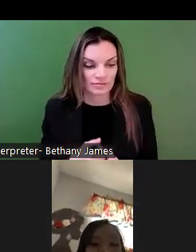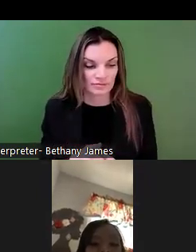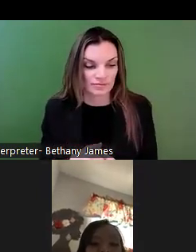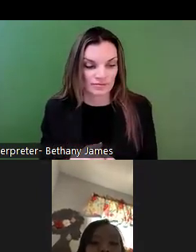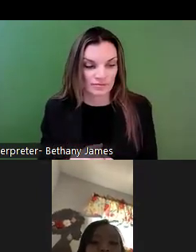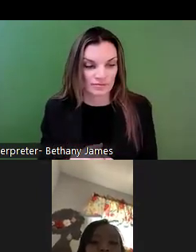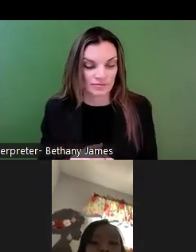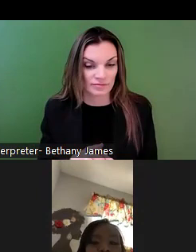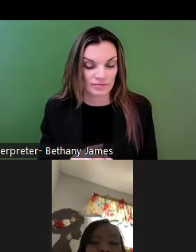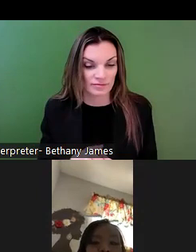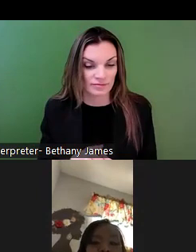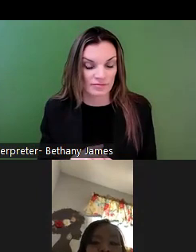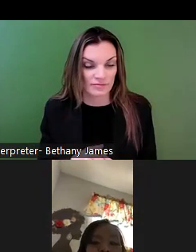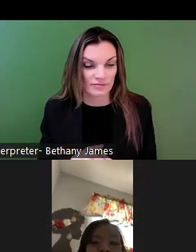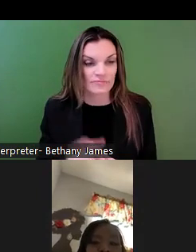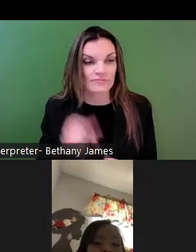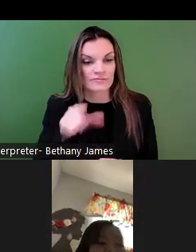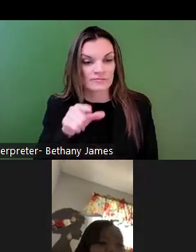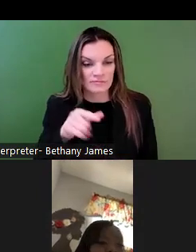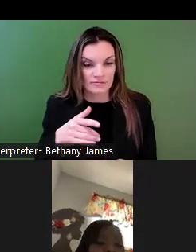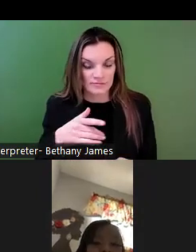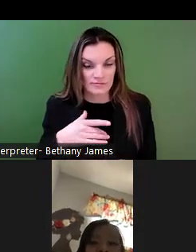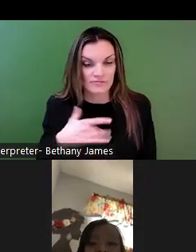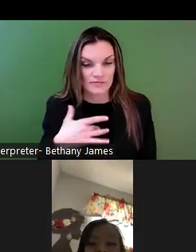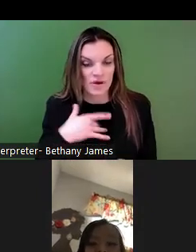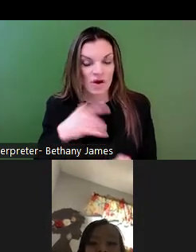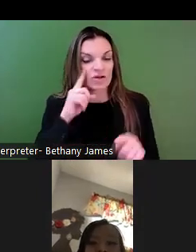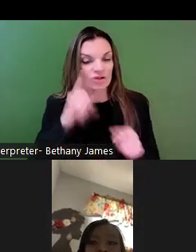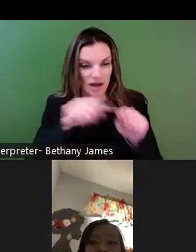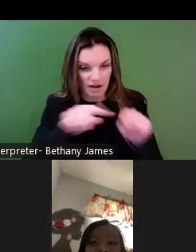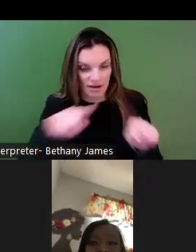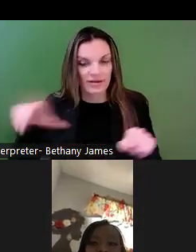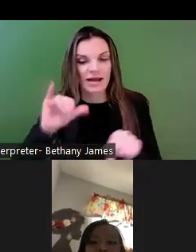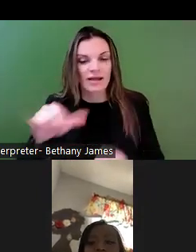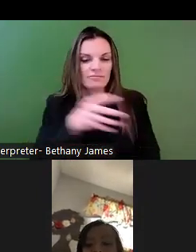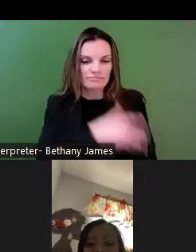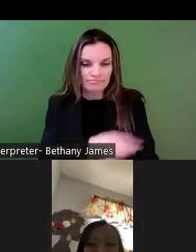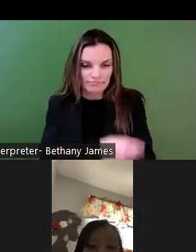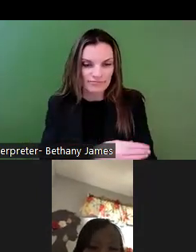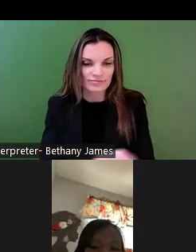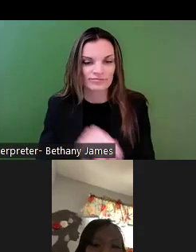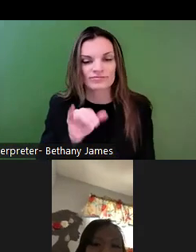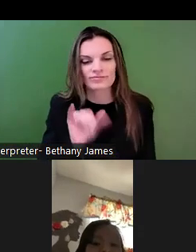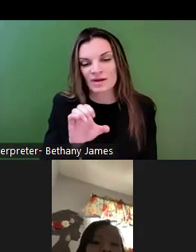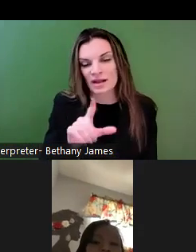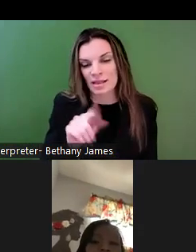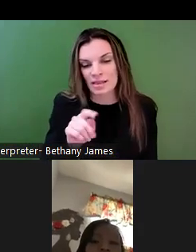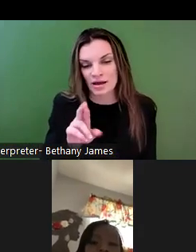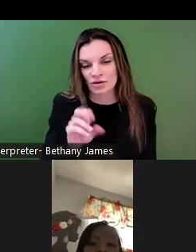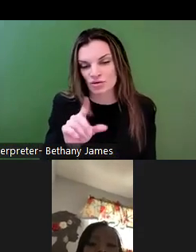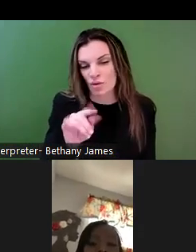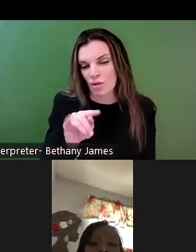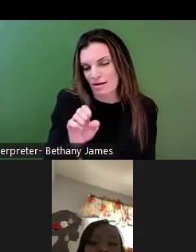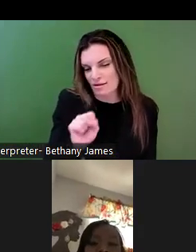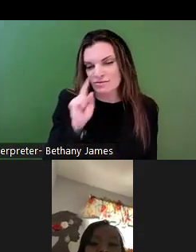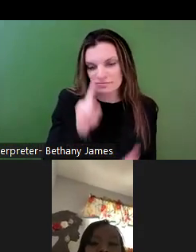kidney function, and we also want to check clotting factors, because the medication that we give people help clot the blood. Just a